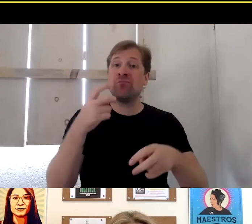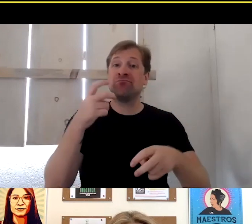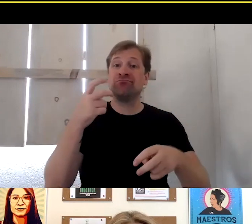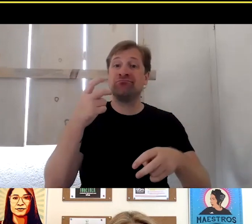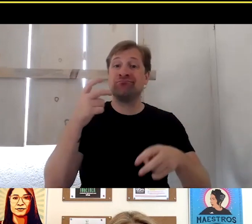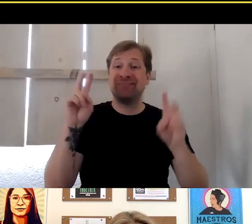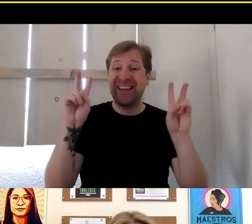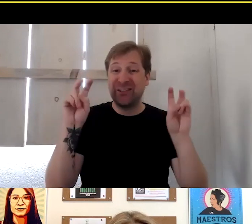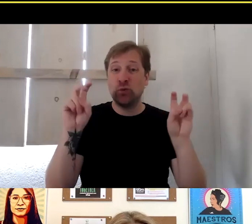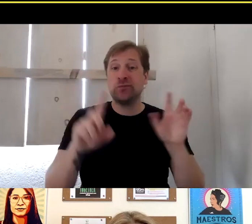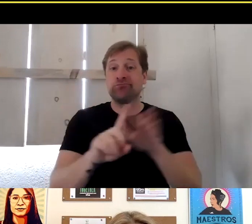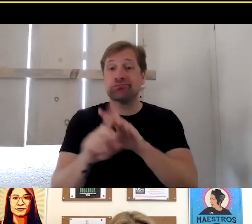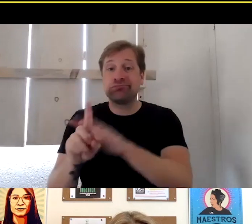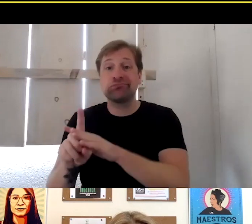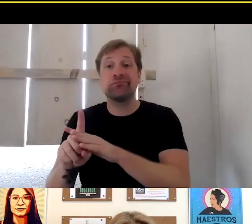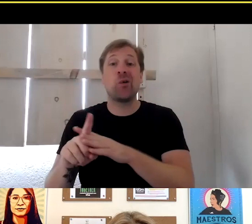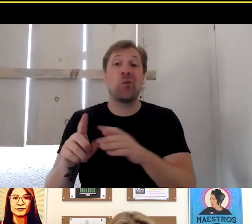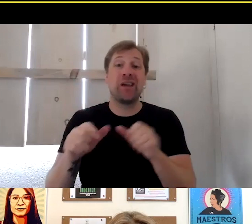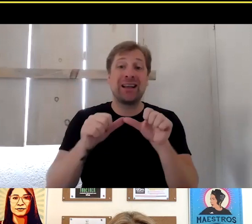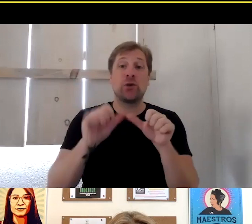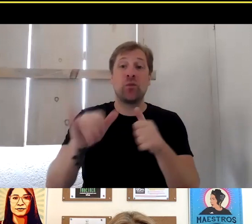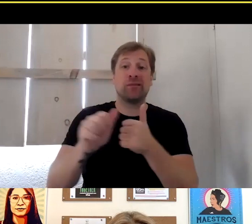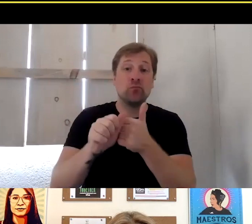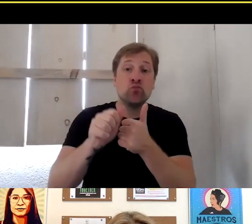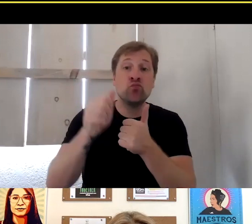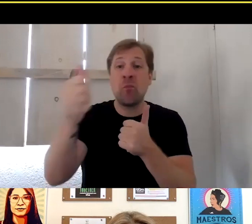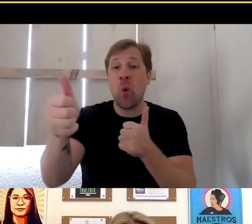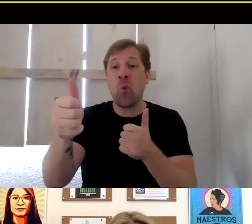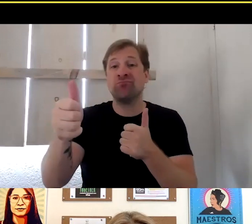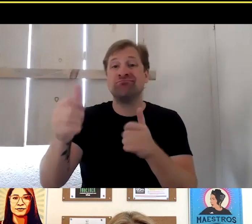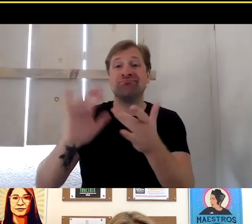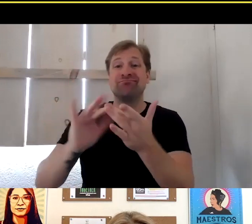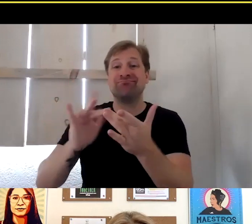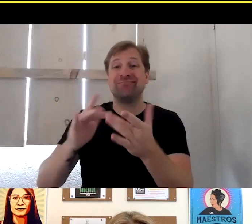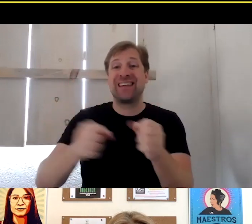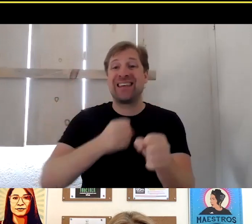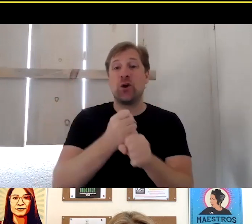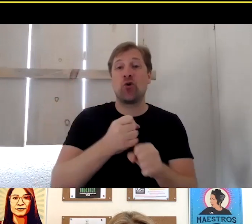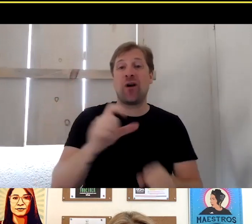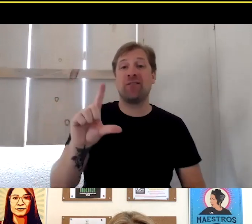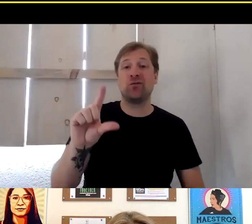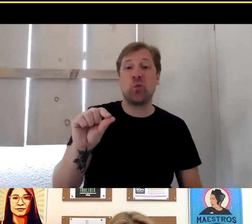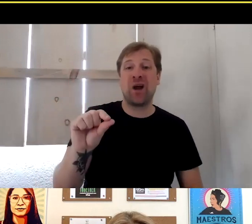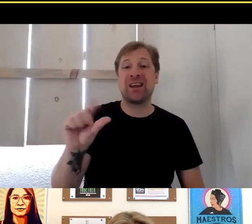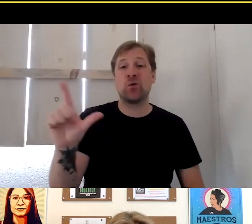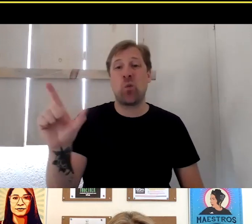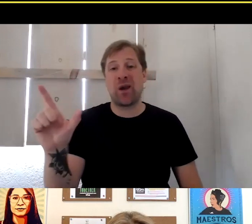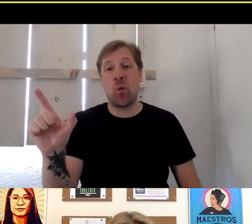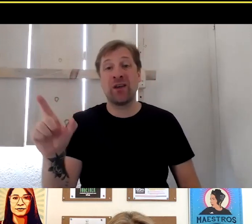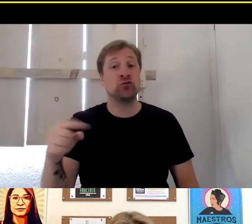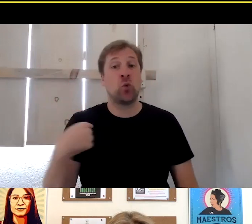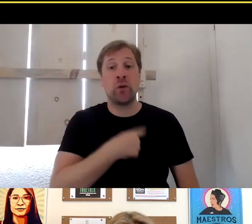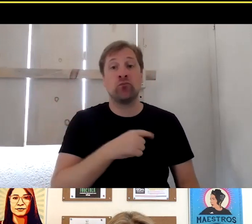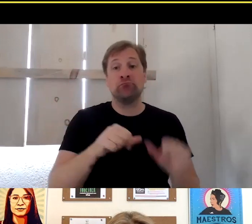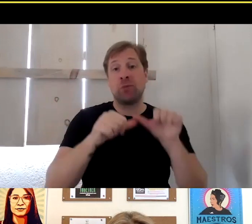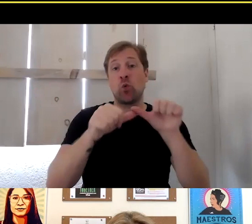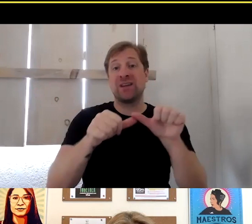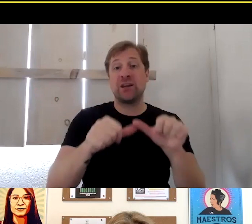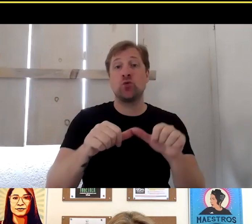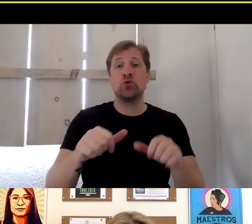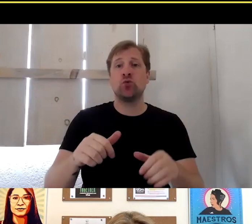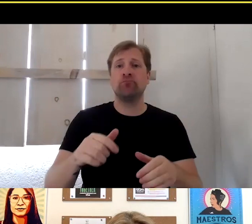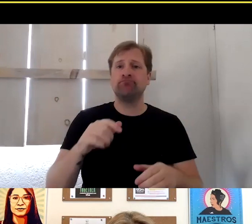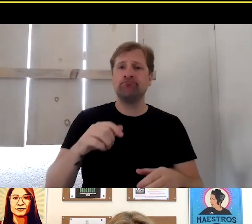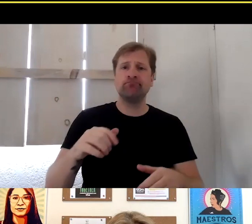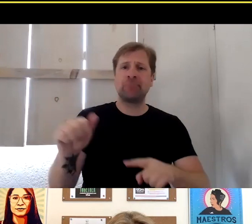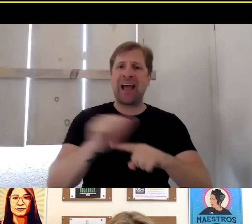we move through this remote year of 2020-2021. So we will continue to exercise our rights in the